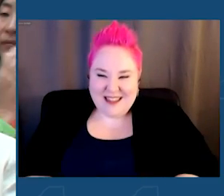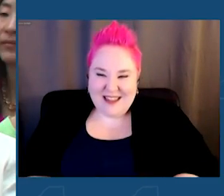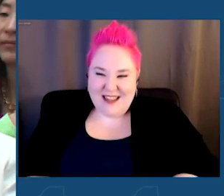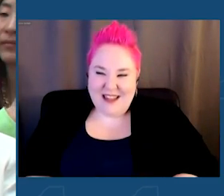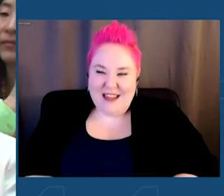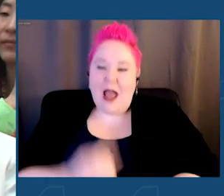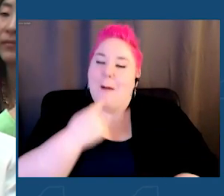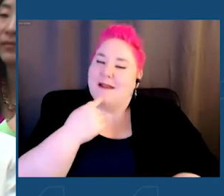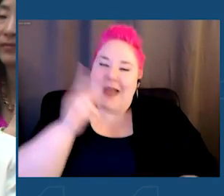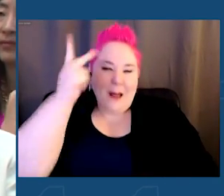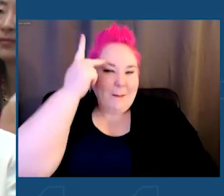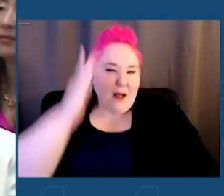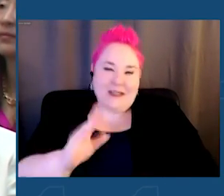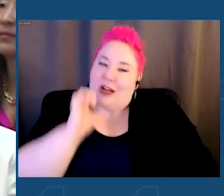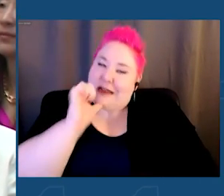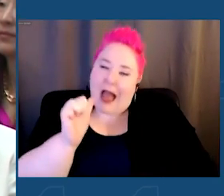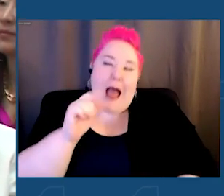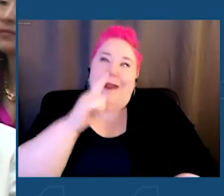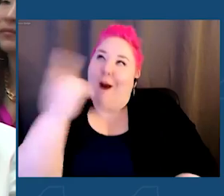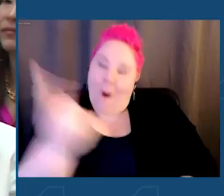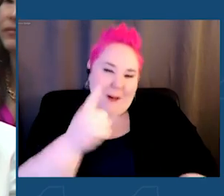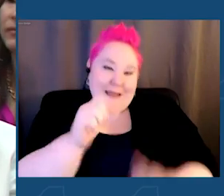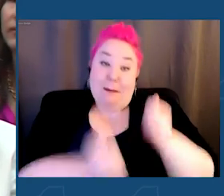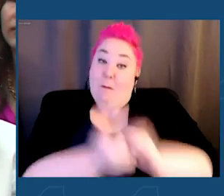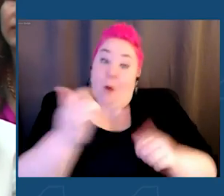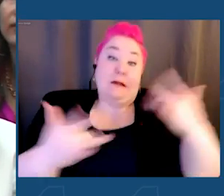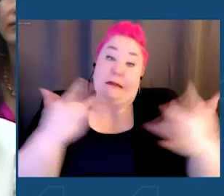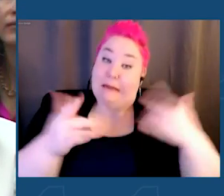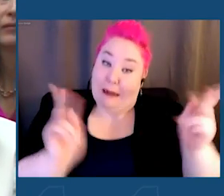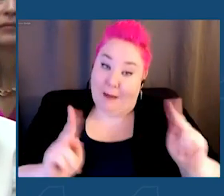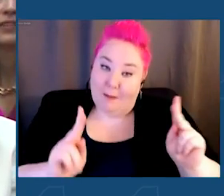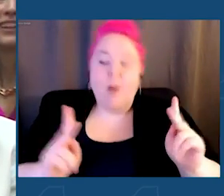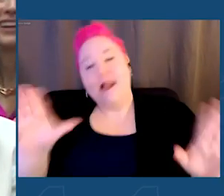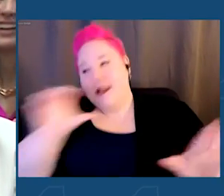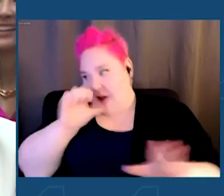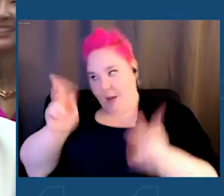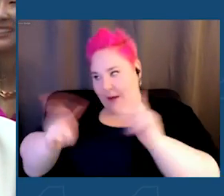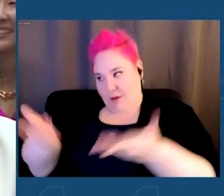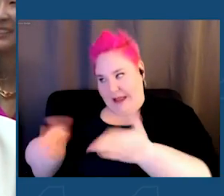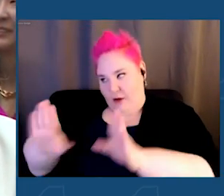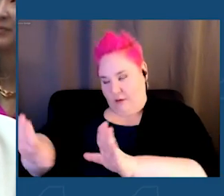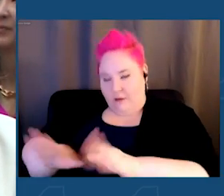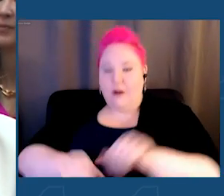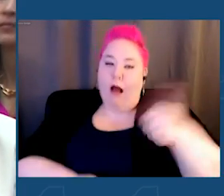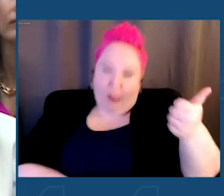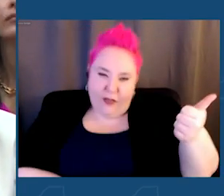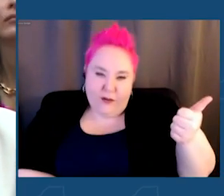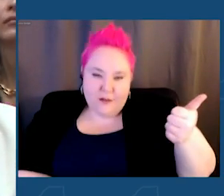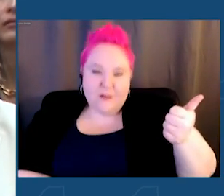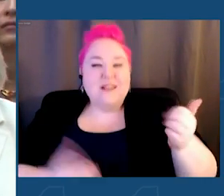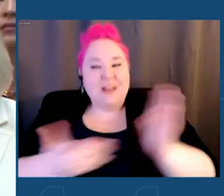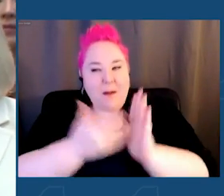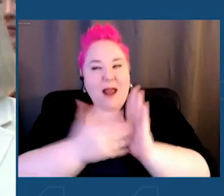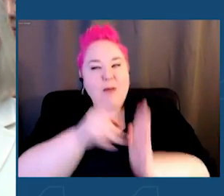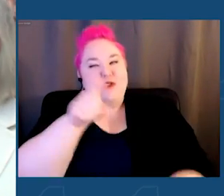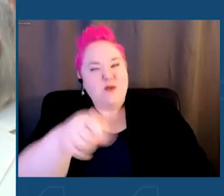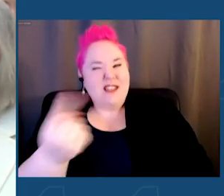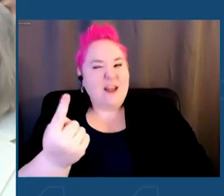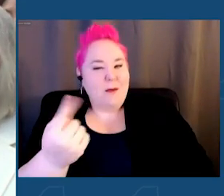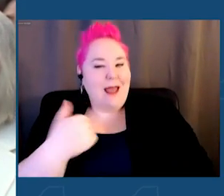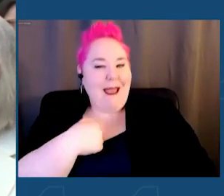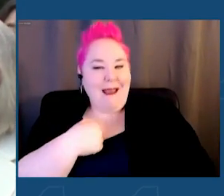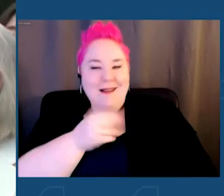politicians aren't always the most exciting people, the present company excluded. So sometimes you need someone who's got the